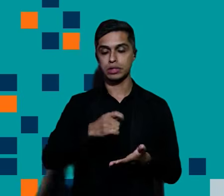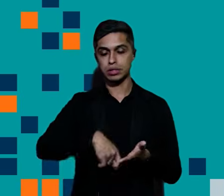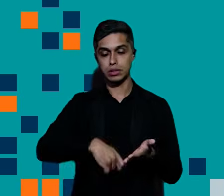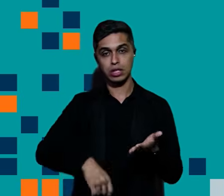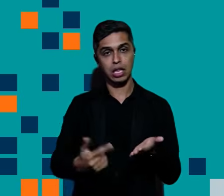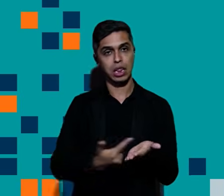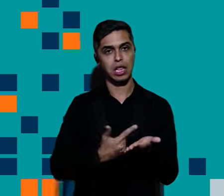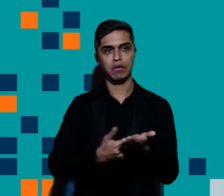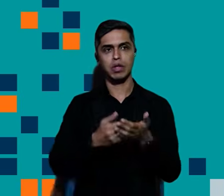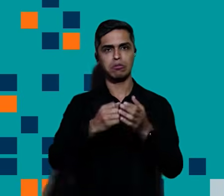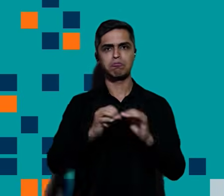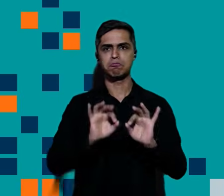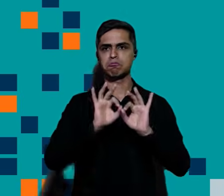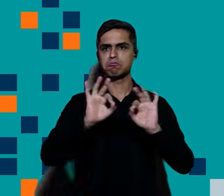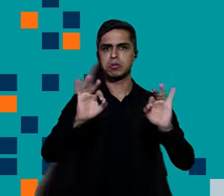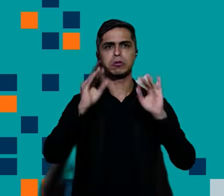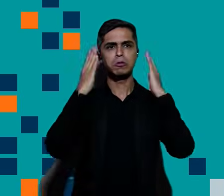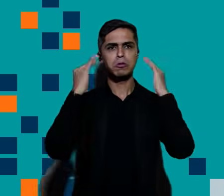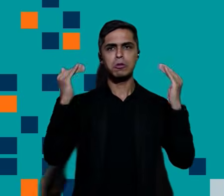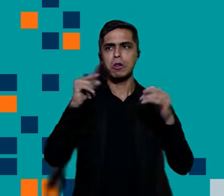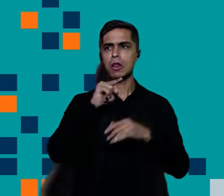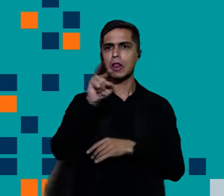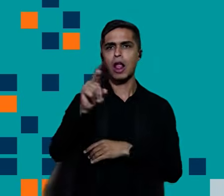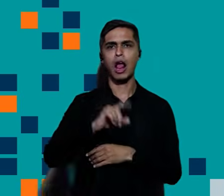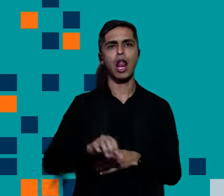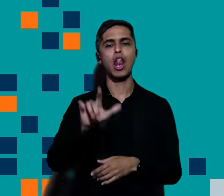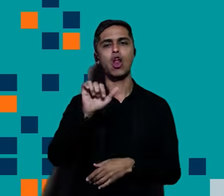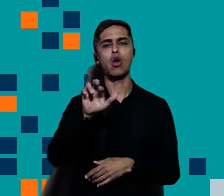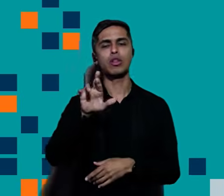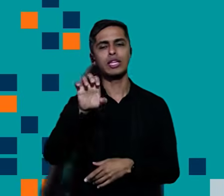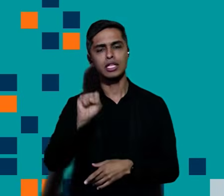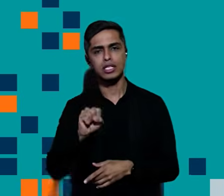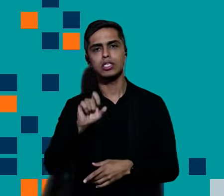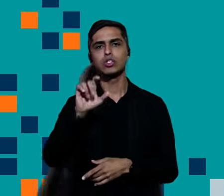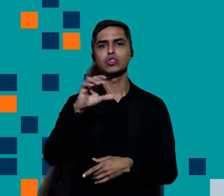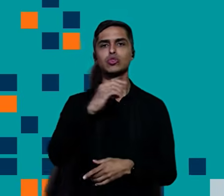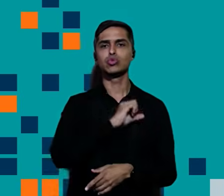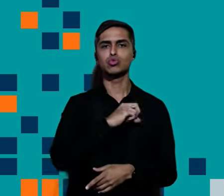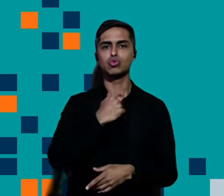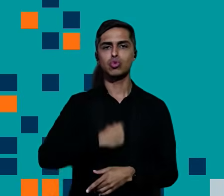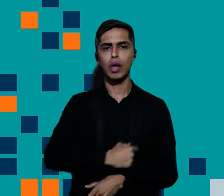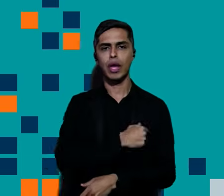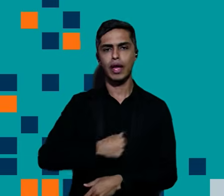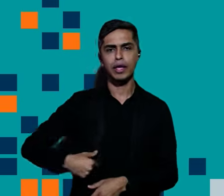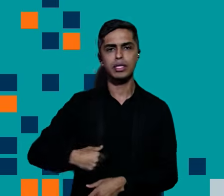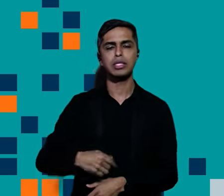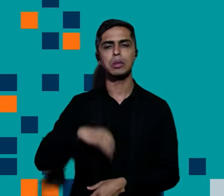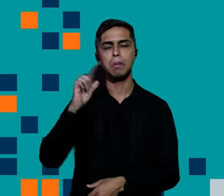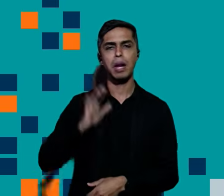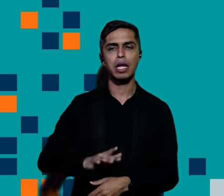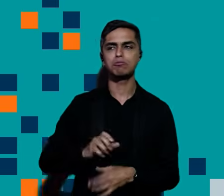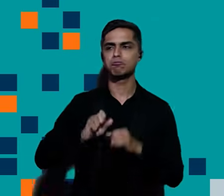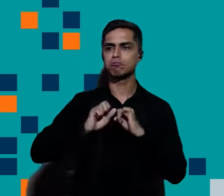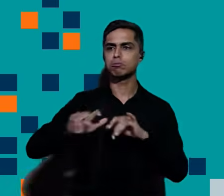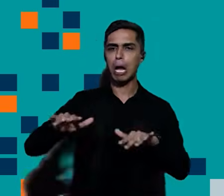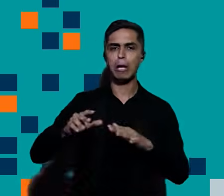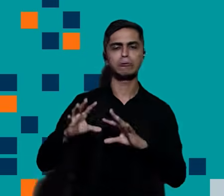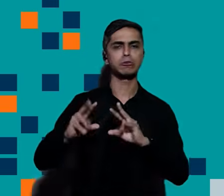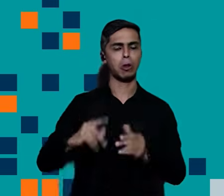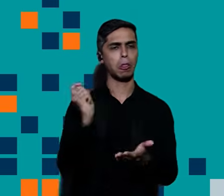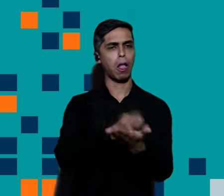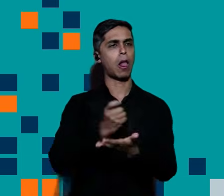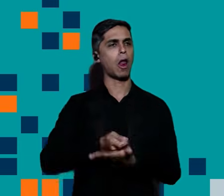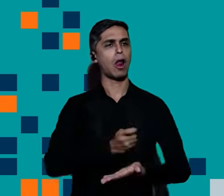Italy, in fact, Brazil, Johns Hopkins Medical School, and AFNA.